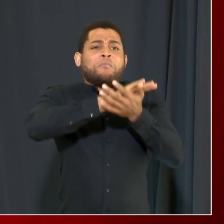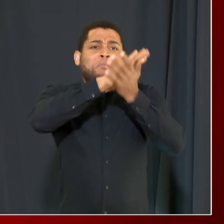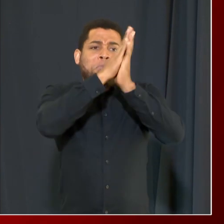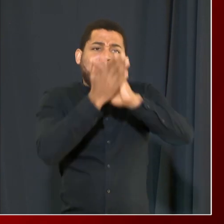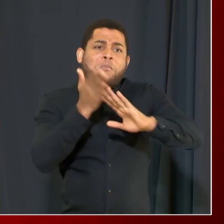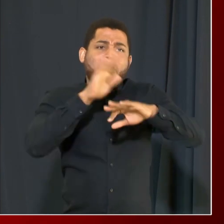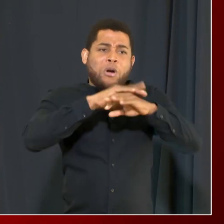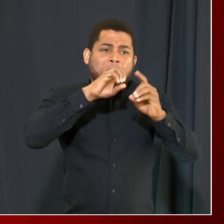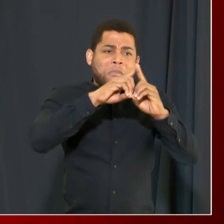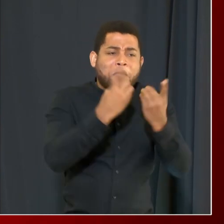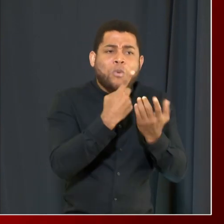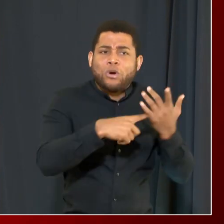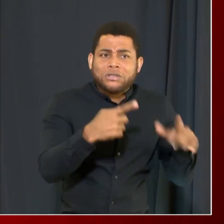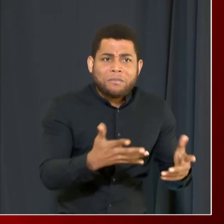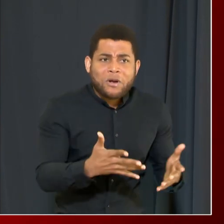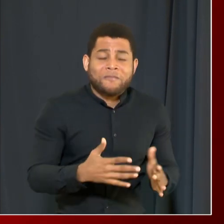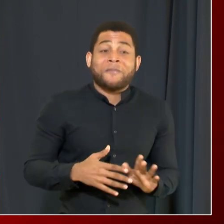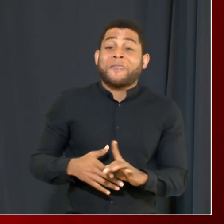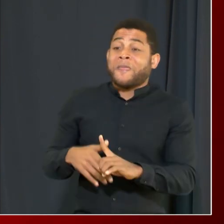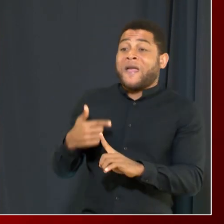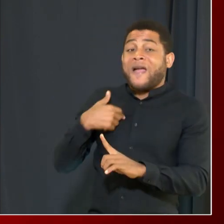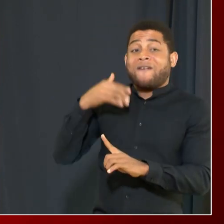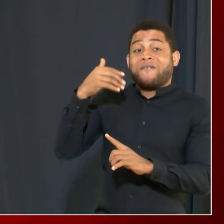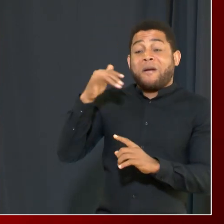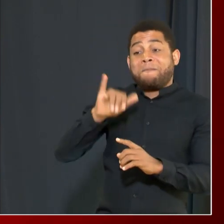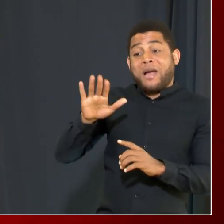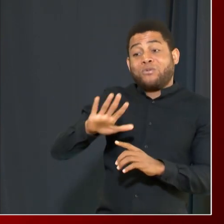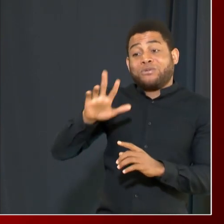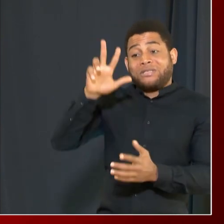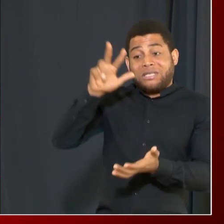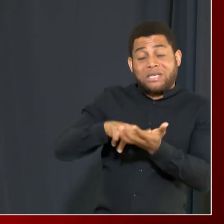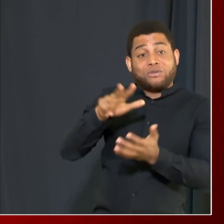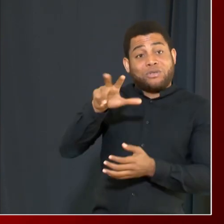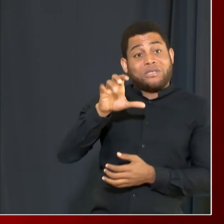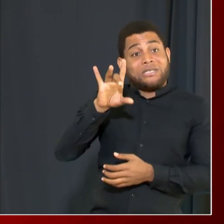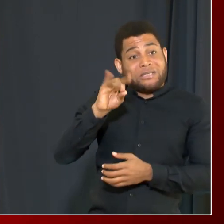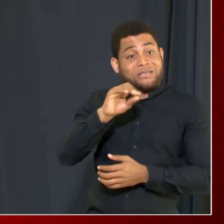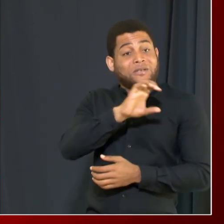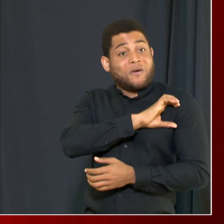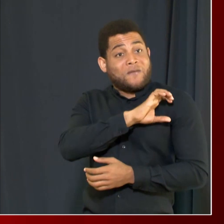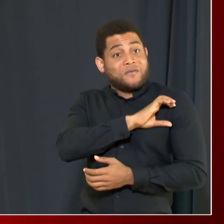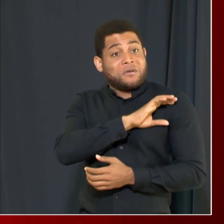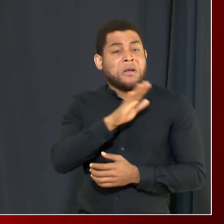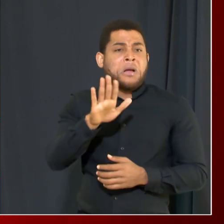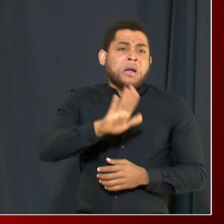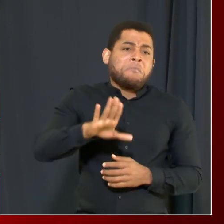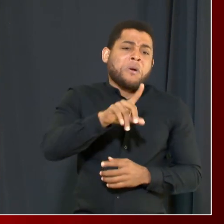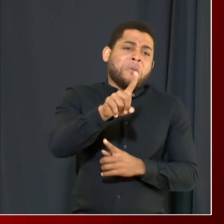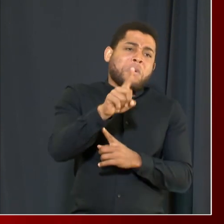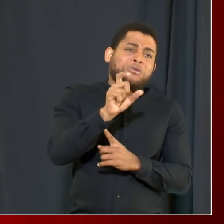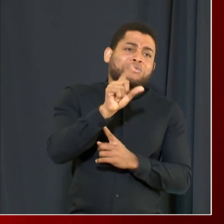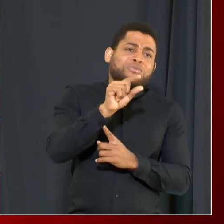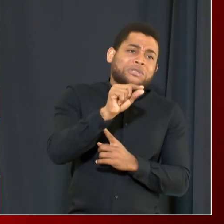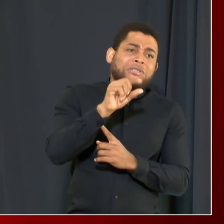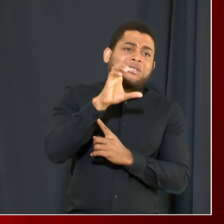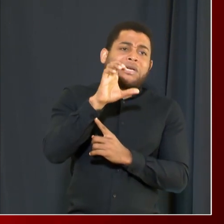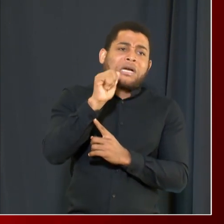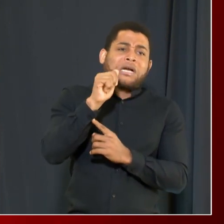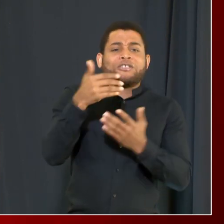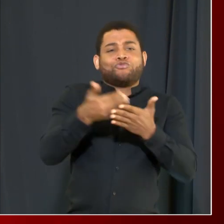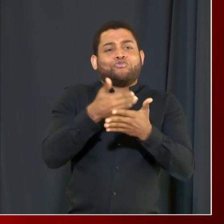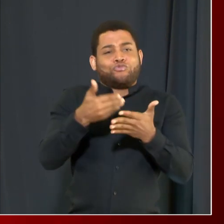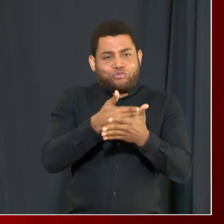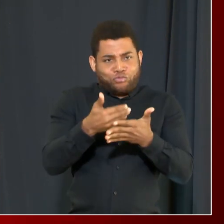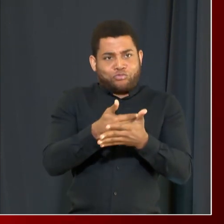about 3,380 officers, and we have about 120 cadets. As